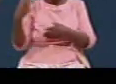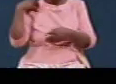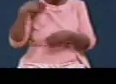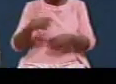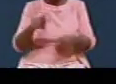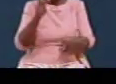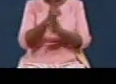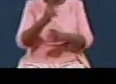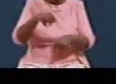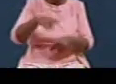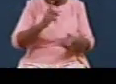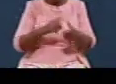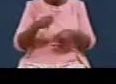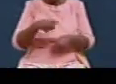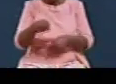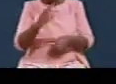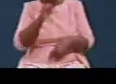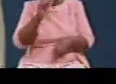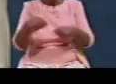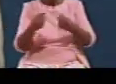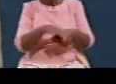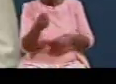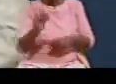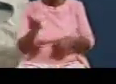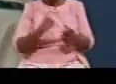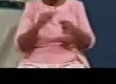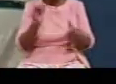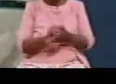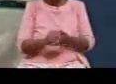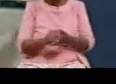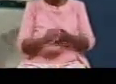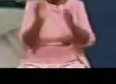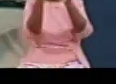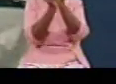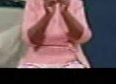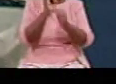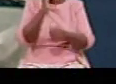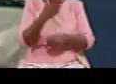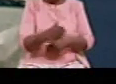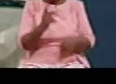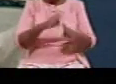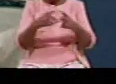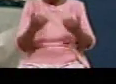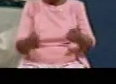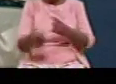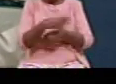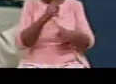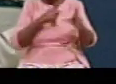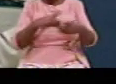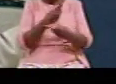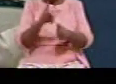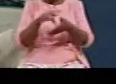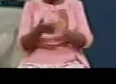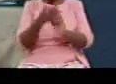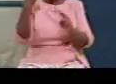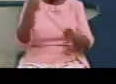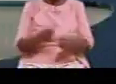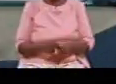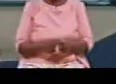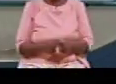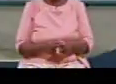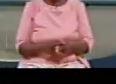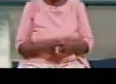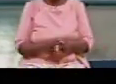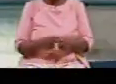anywhere? That's captivity already. And today the Lord will deliver you in Jesus' name. Look